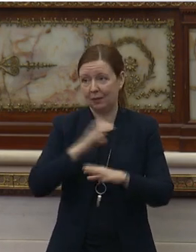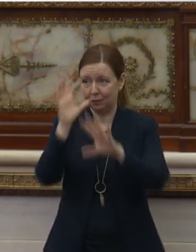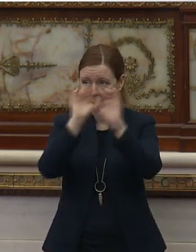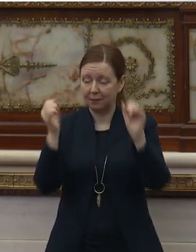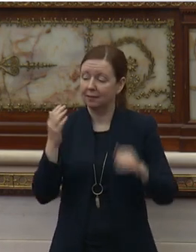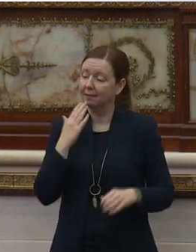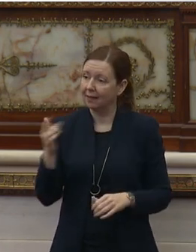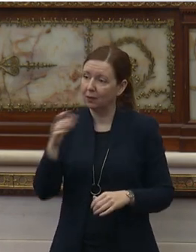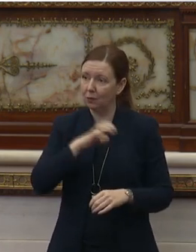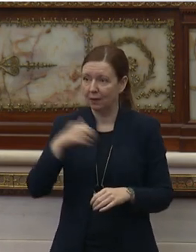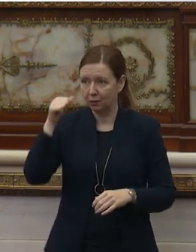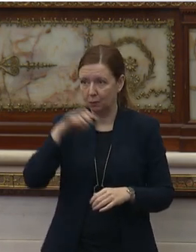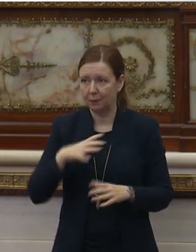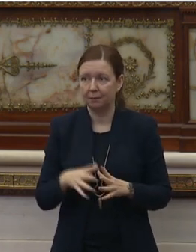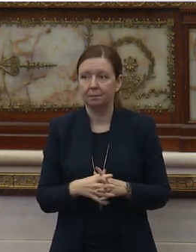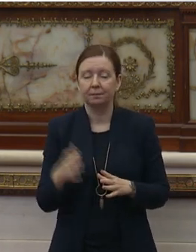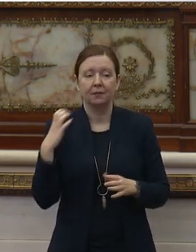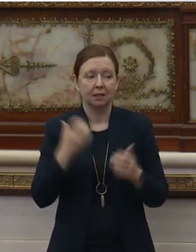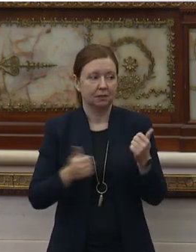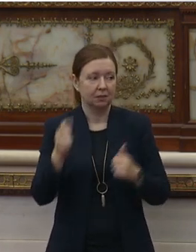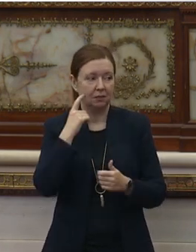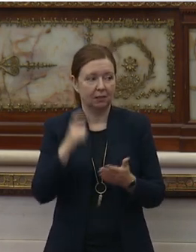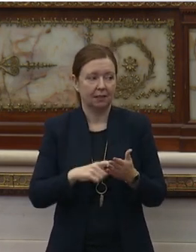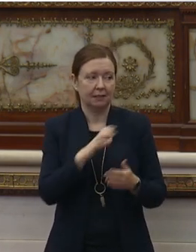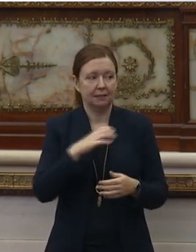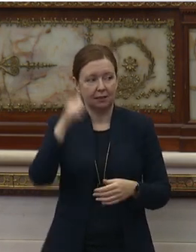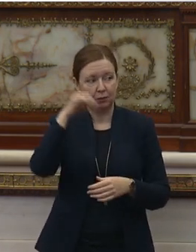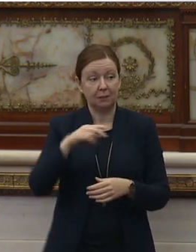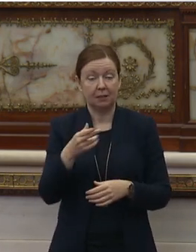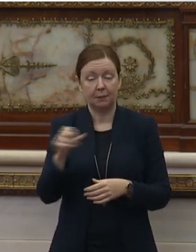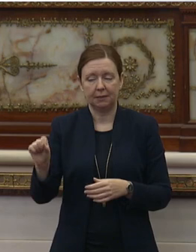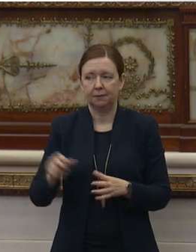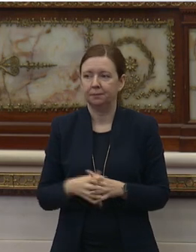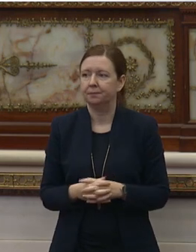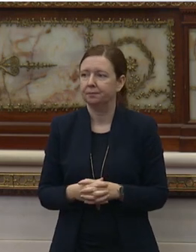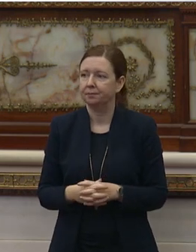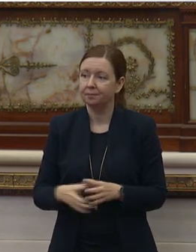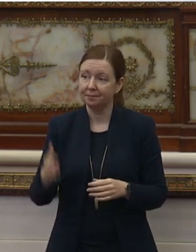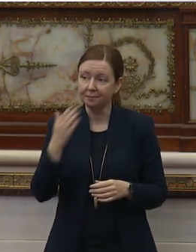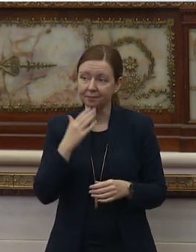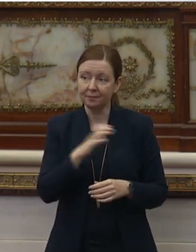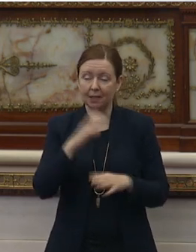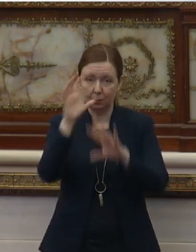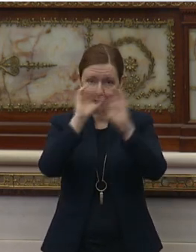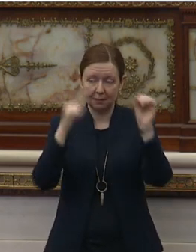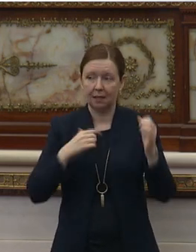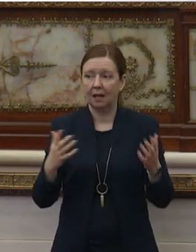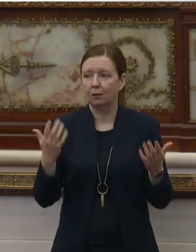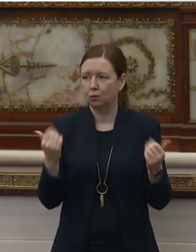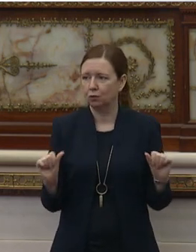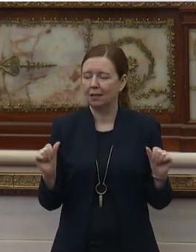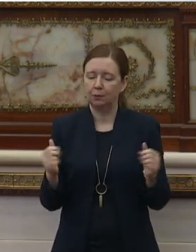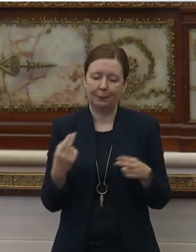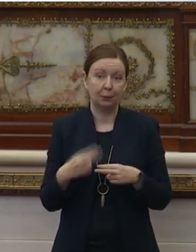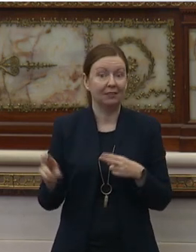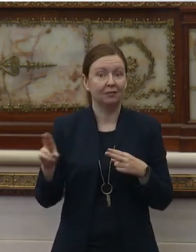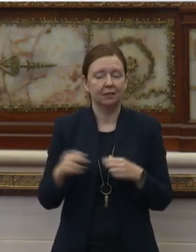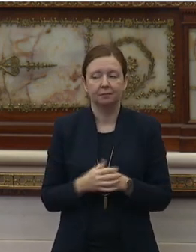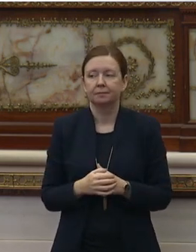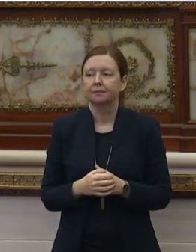you, Councilwoman. Chair recognizes Councilman Thomas. Thank you, Council President. I will try to be a little brief.